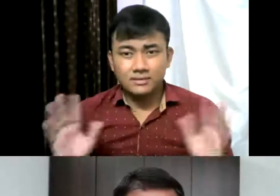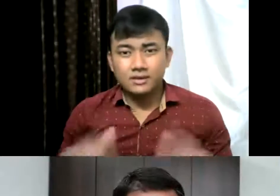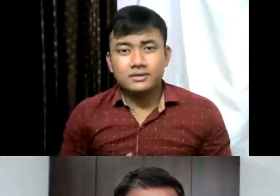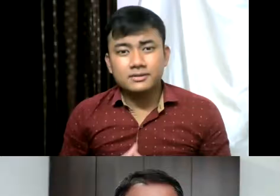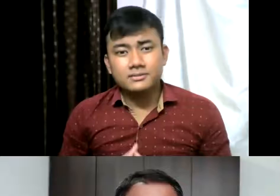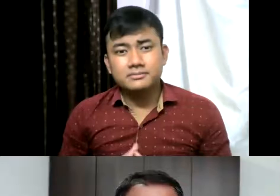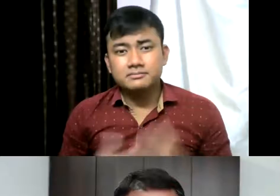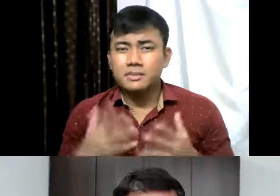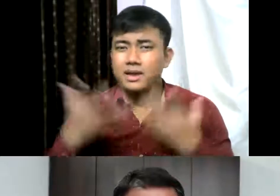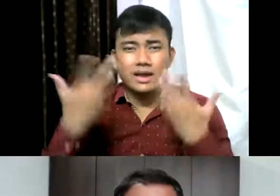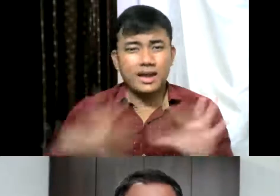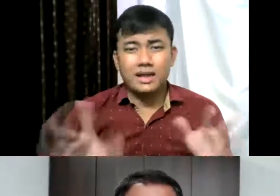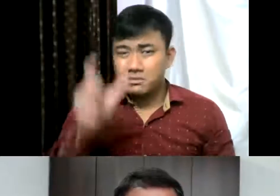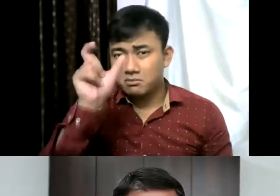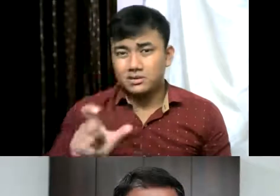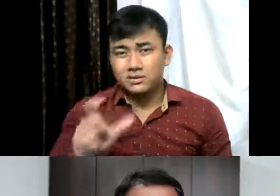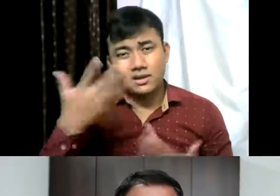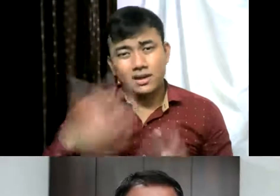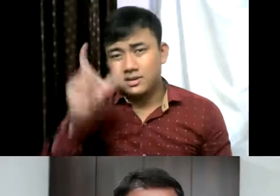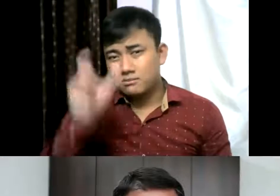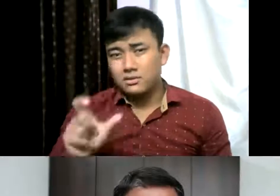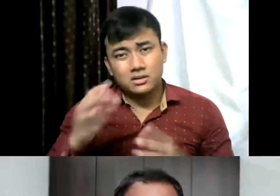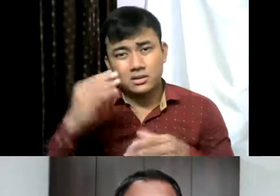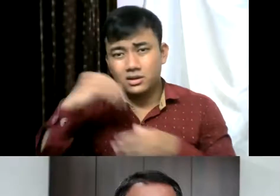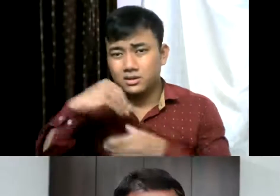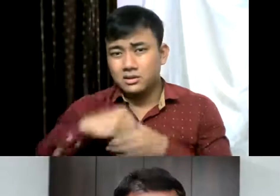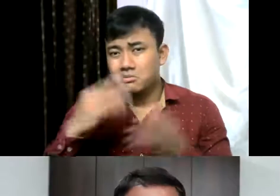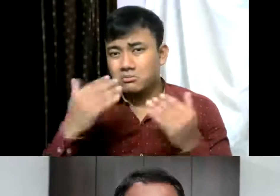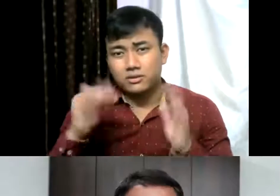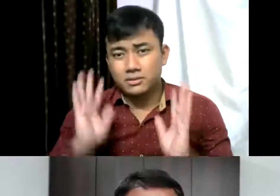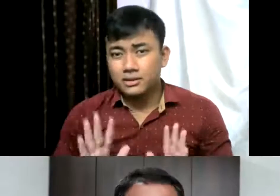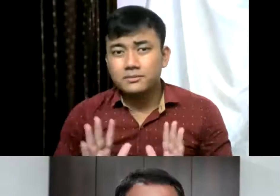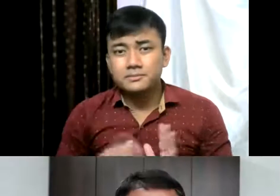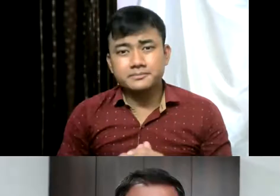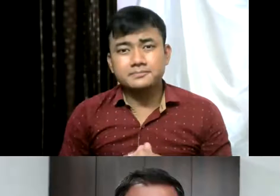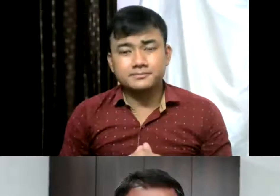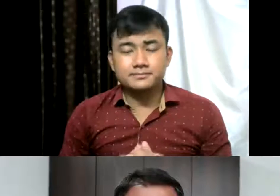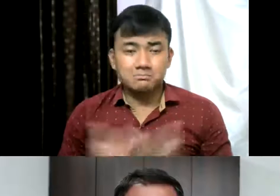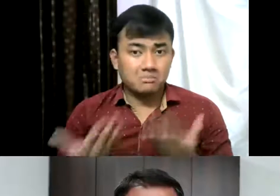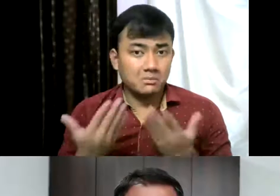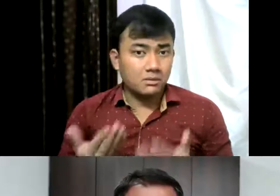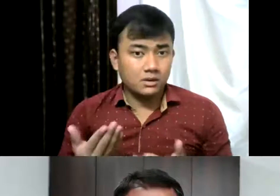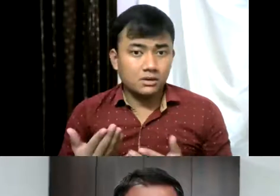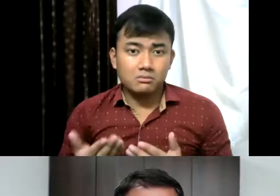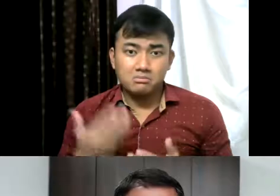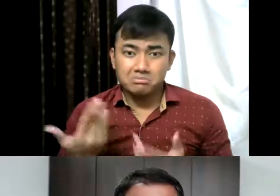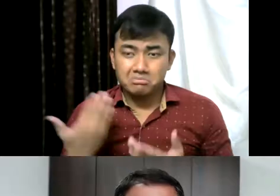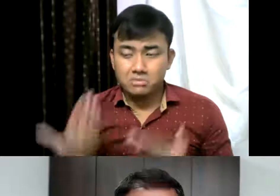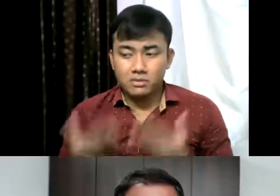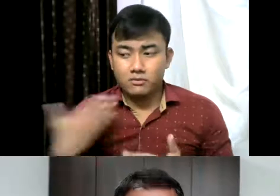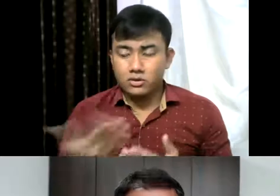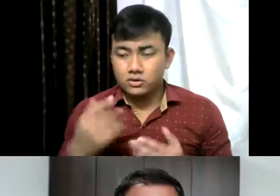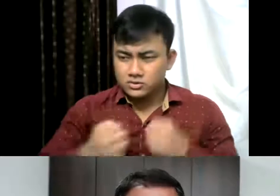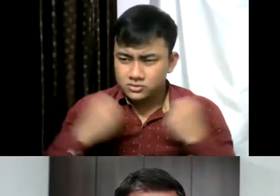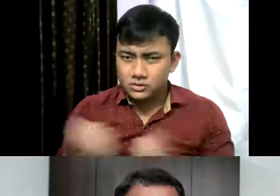it could be anybody, and you're trying to forge ways in which we can somehow negotiate that loneliness, and